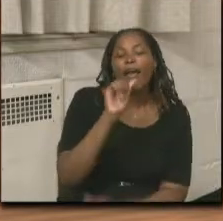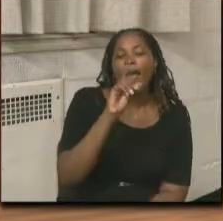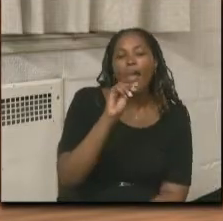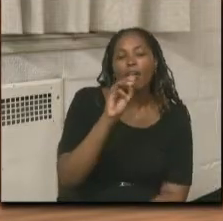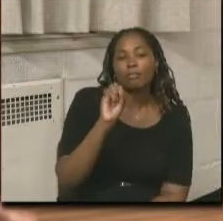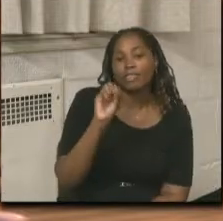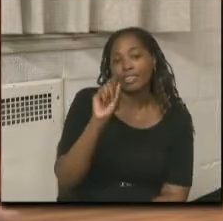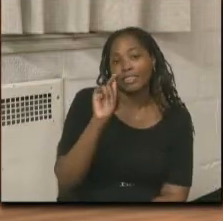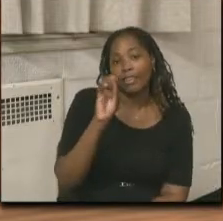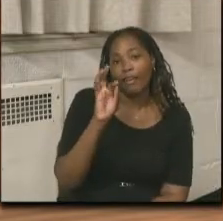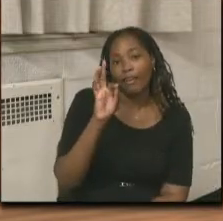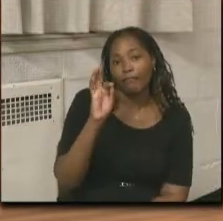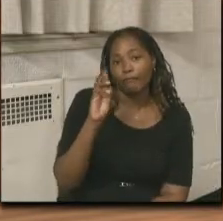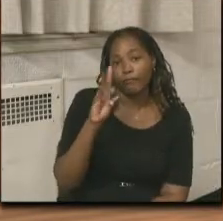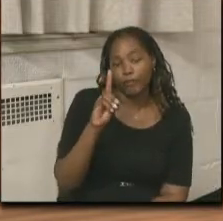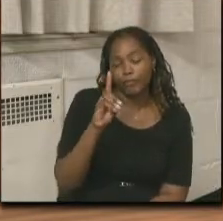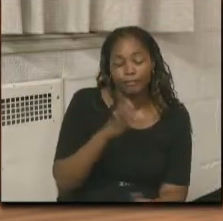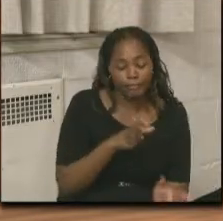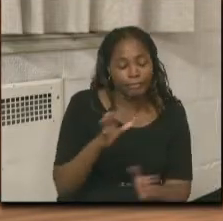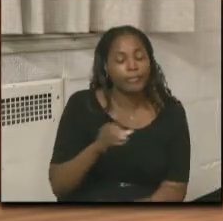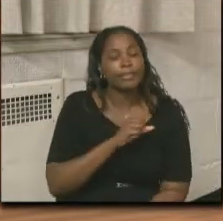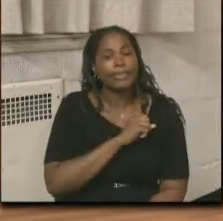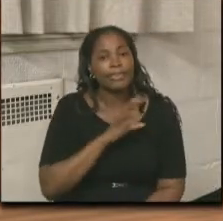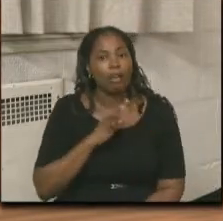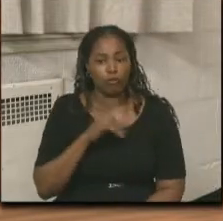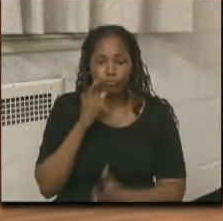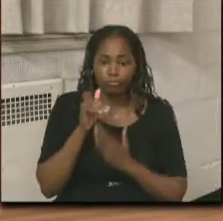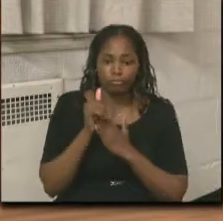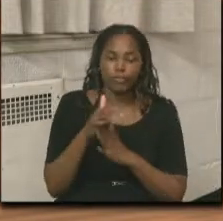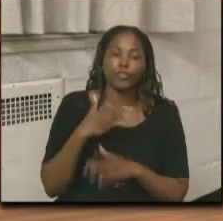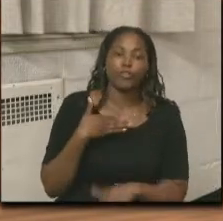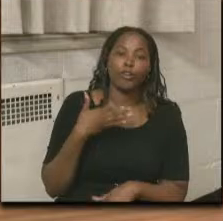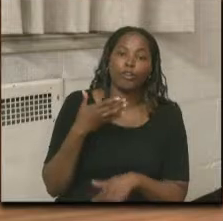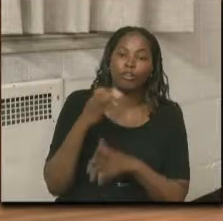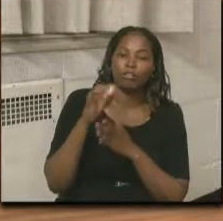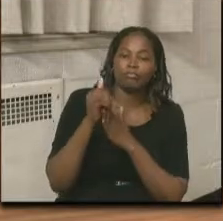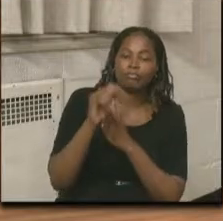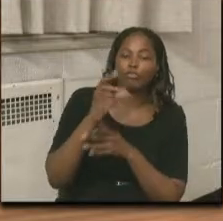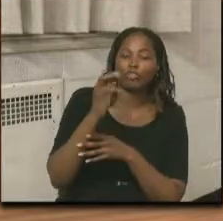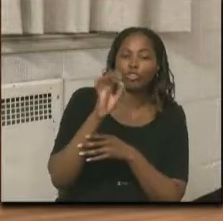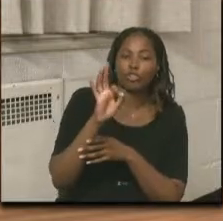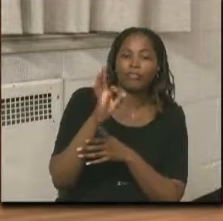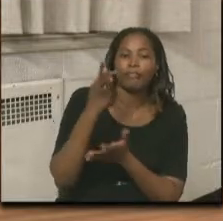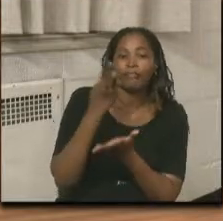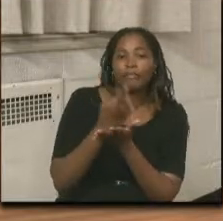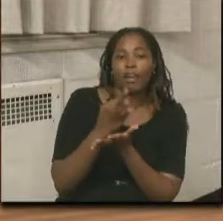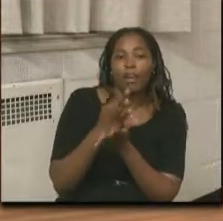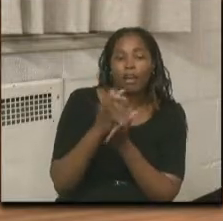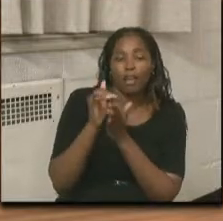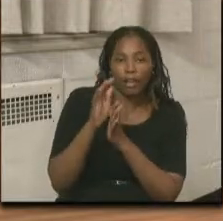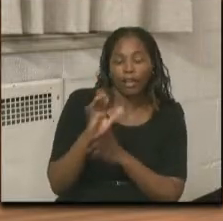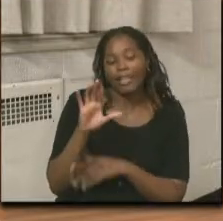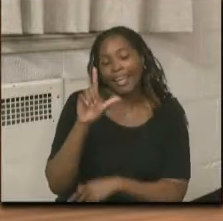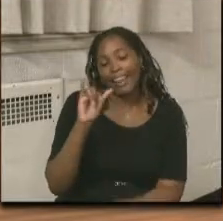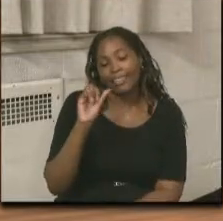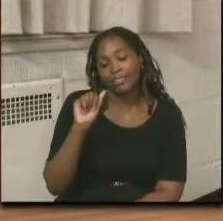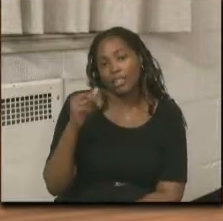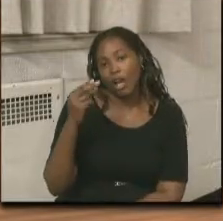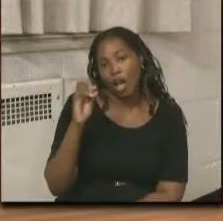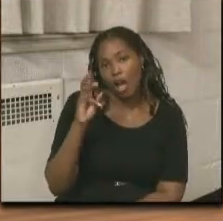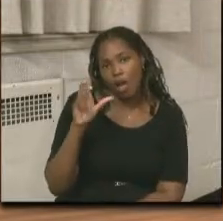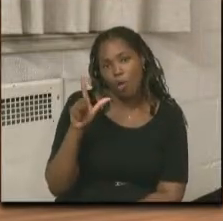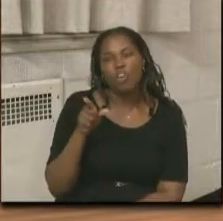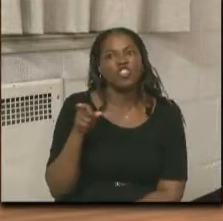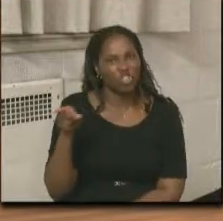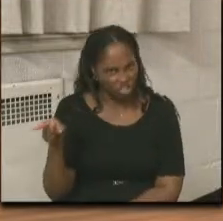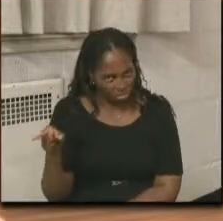staff led by, of course, our chief financial officer, Lisa Howe, who contributed to this